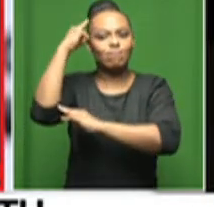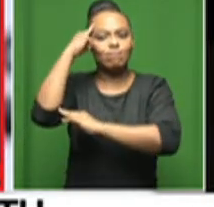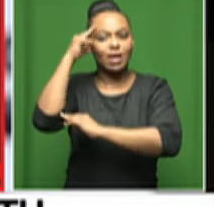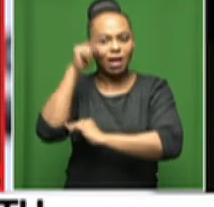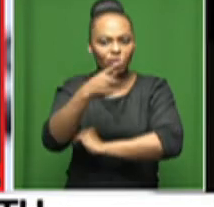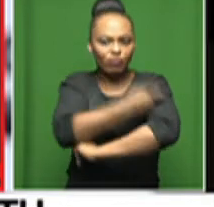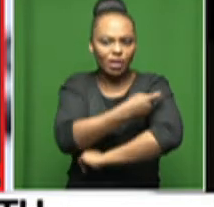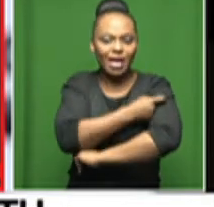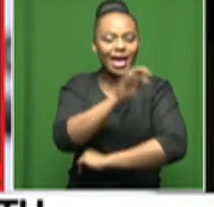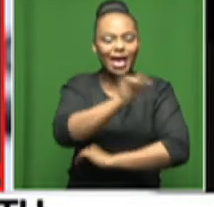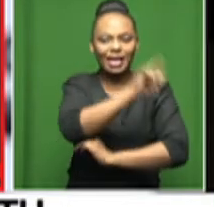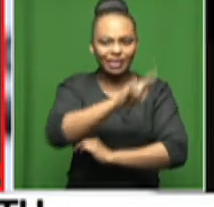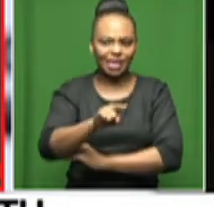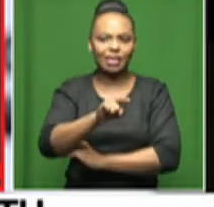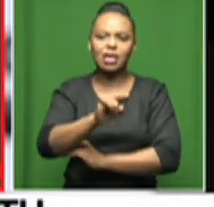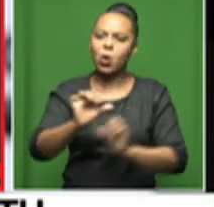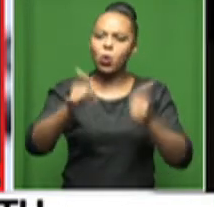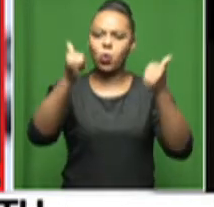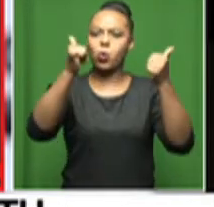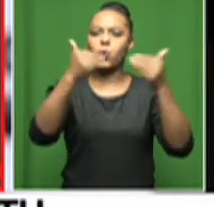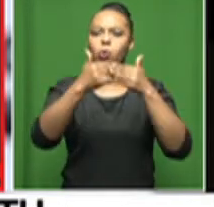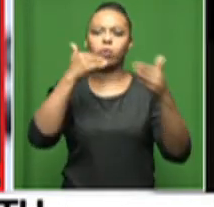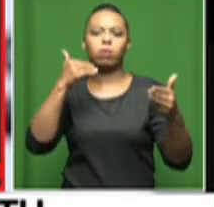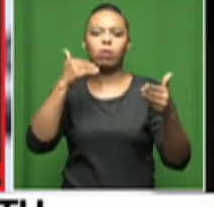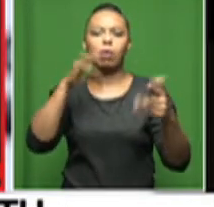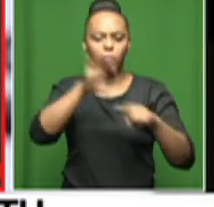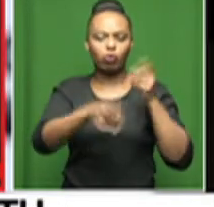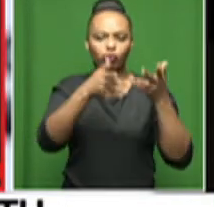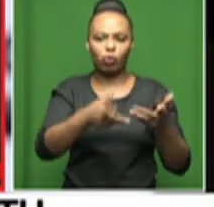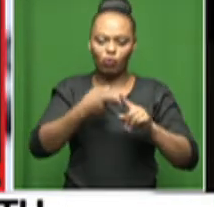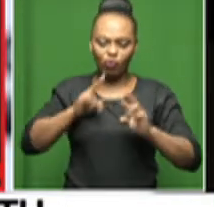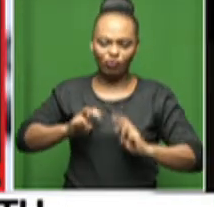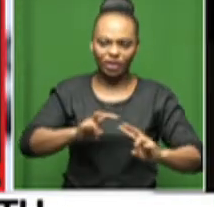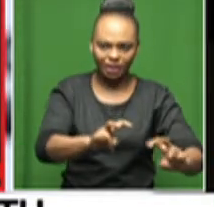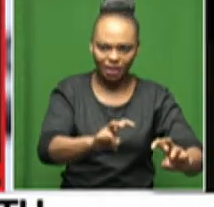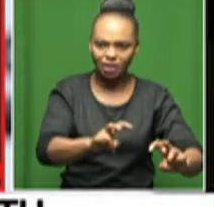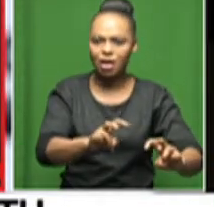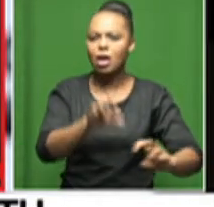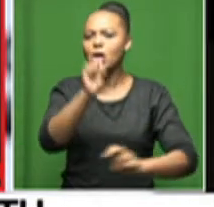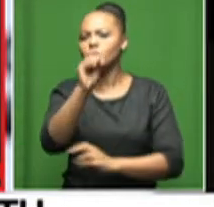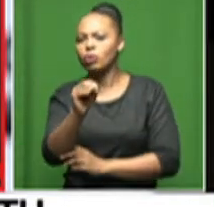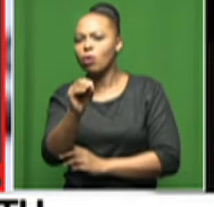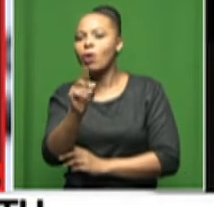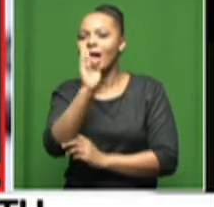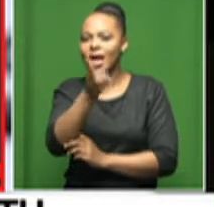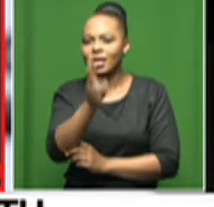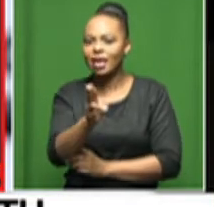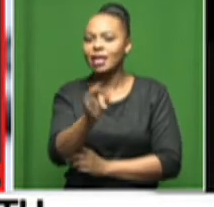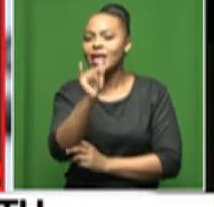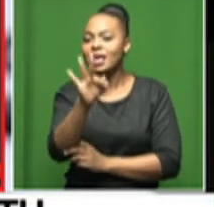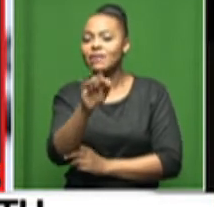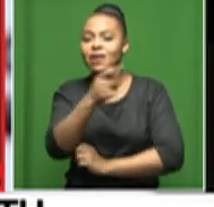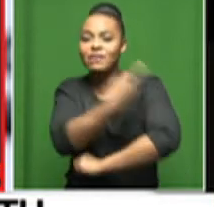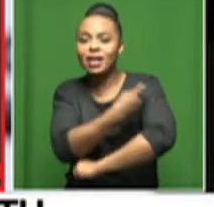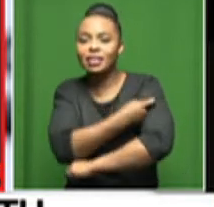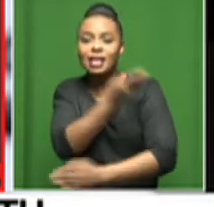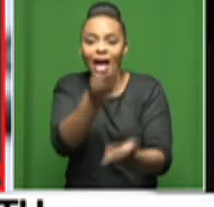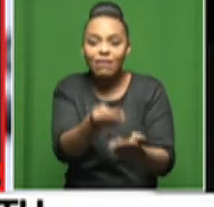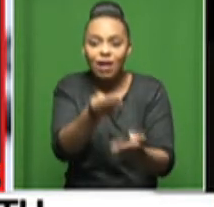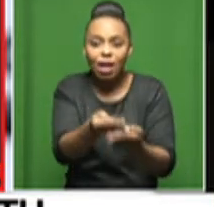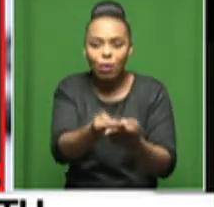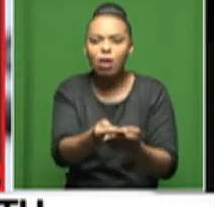them, AstraZeneca was that. In the process, we then went for availability. Which of these vaccines could be